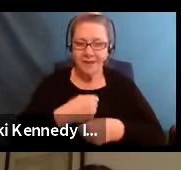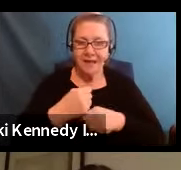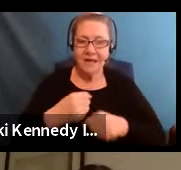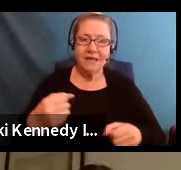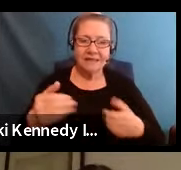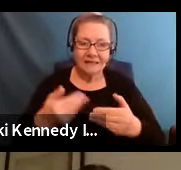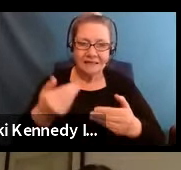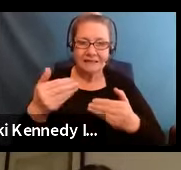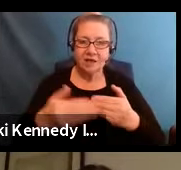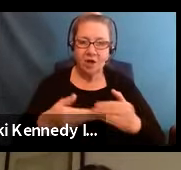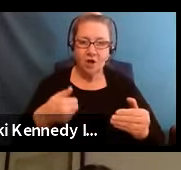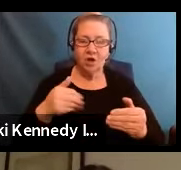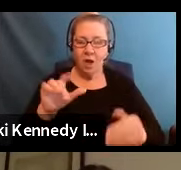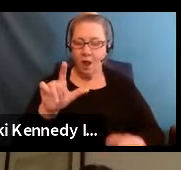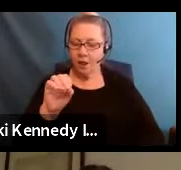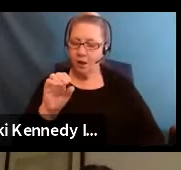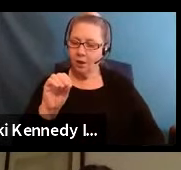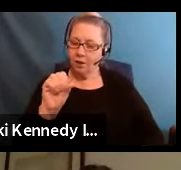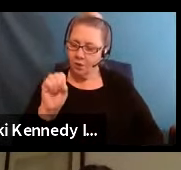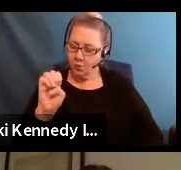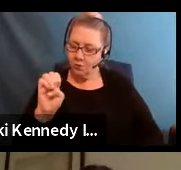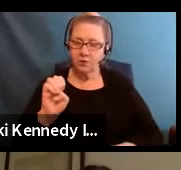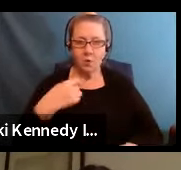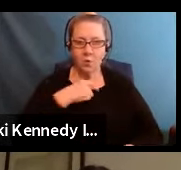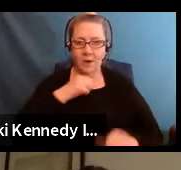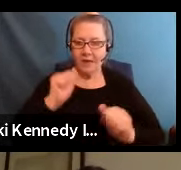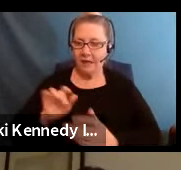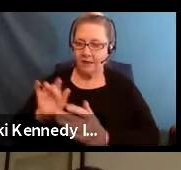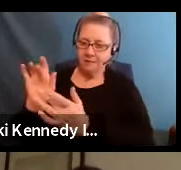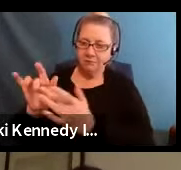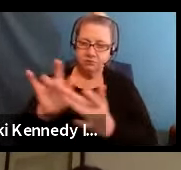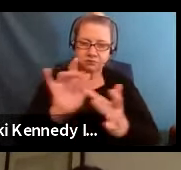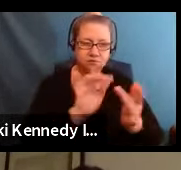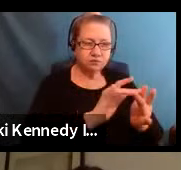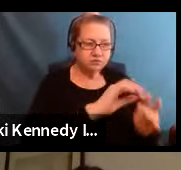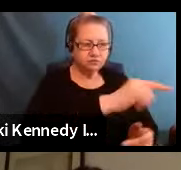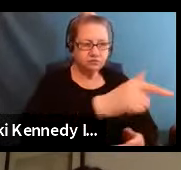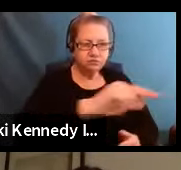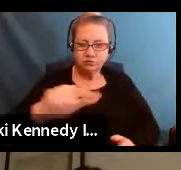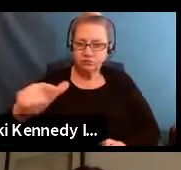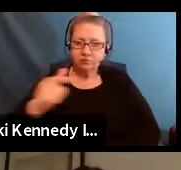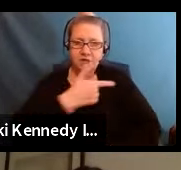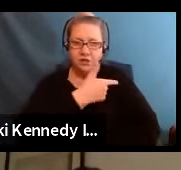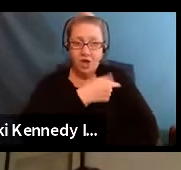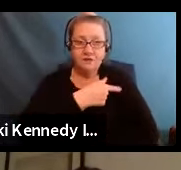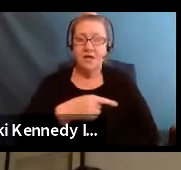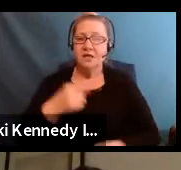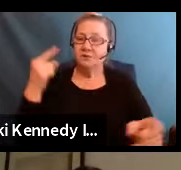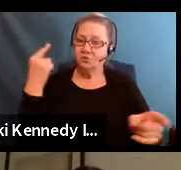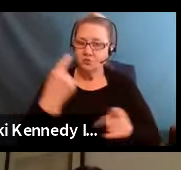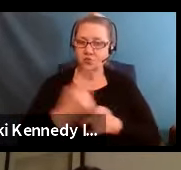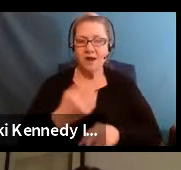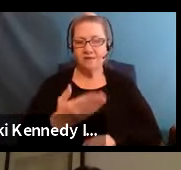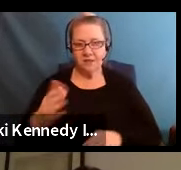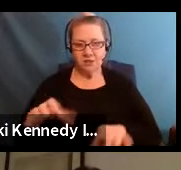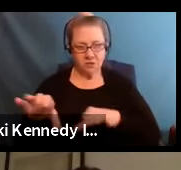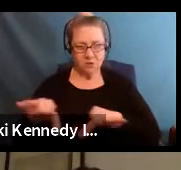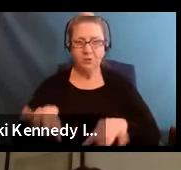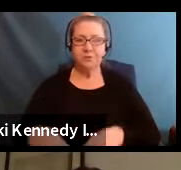out there and get shots in people's arms is absolutely the right thing to do. You